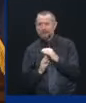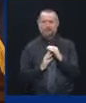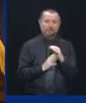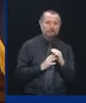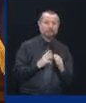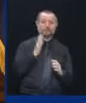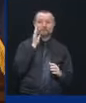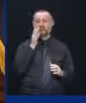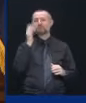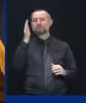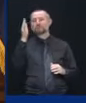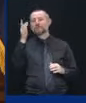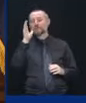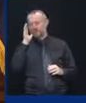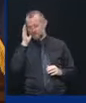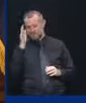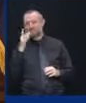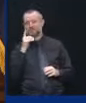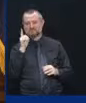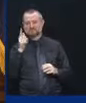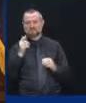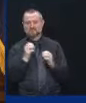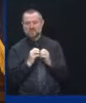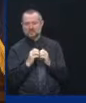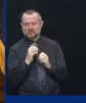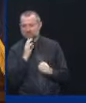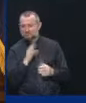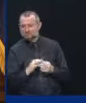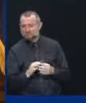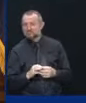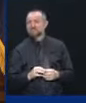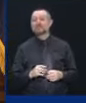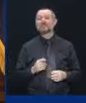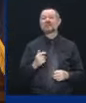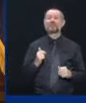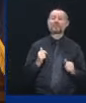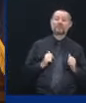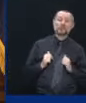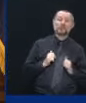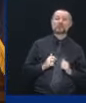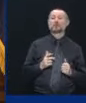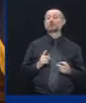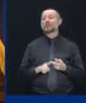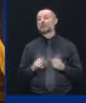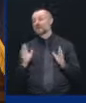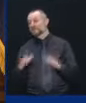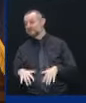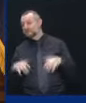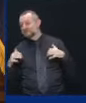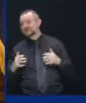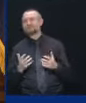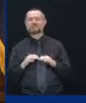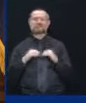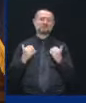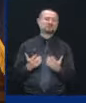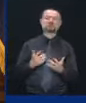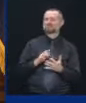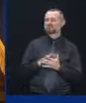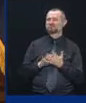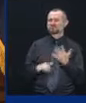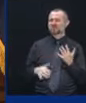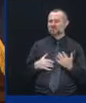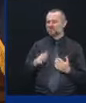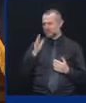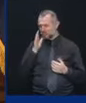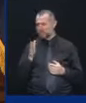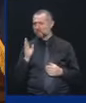days. And then, yes, theaters, arenas, why can't you do it with Broadway? You